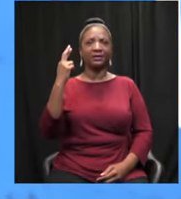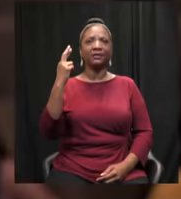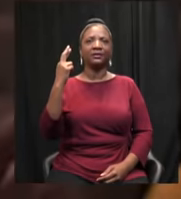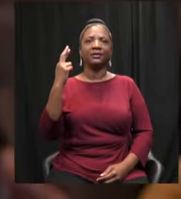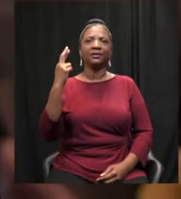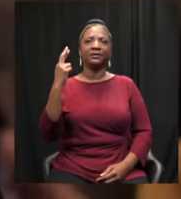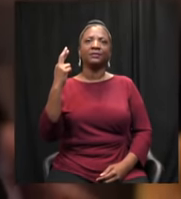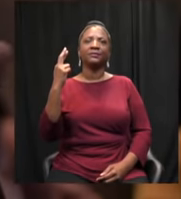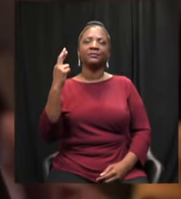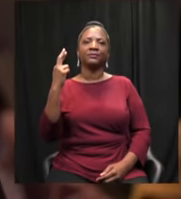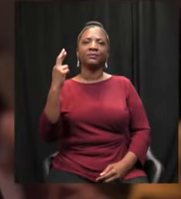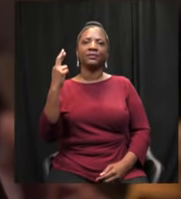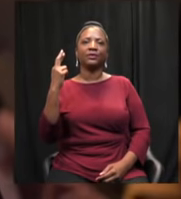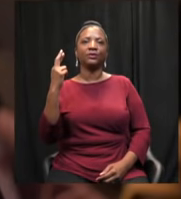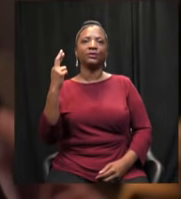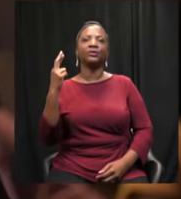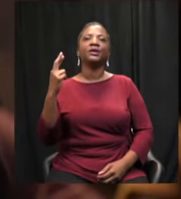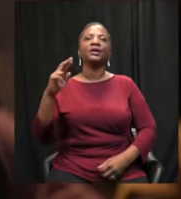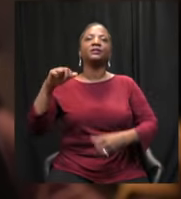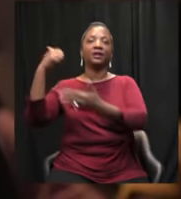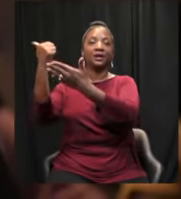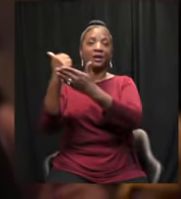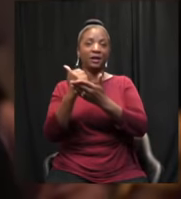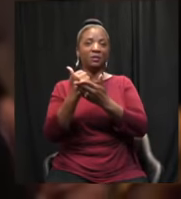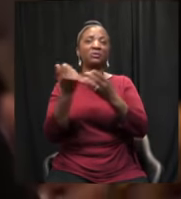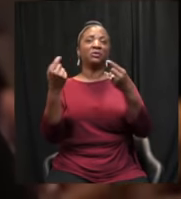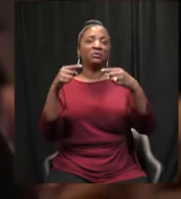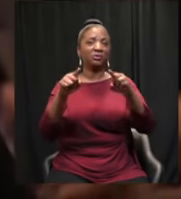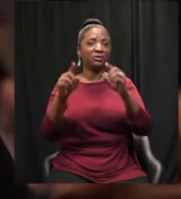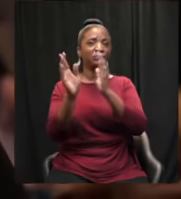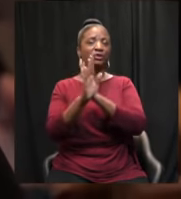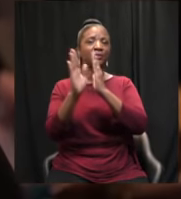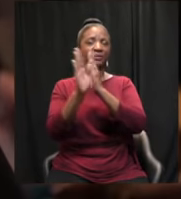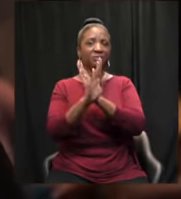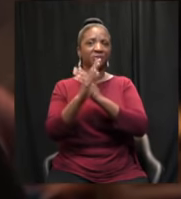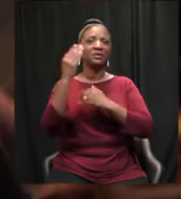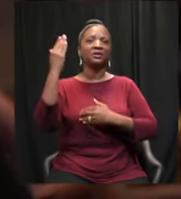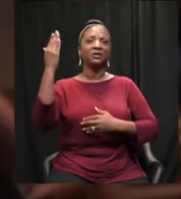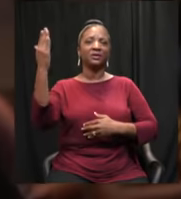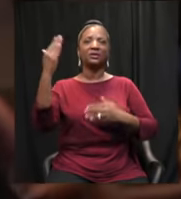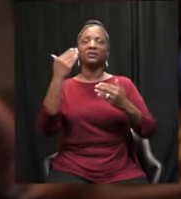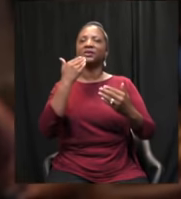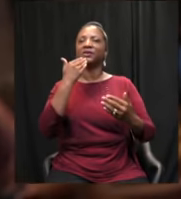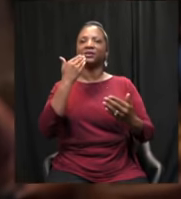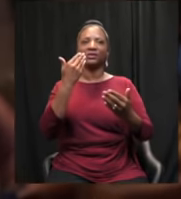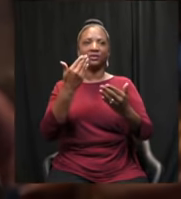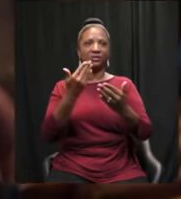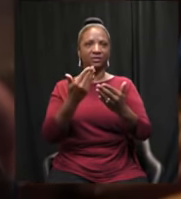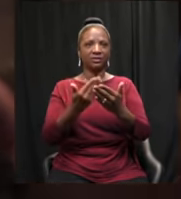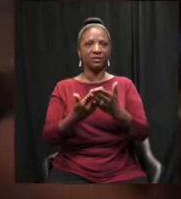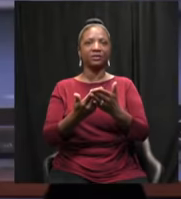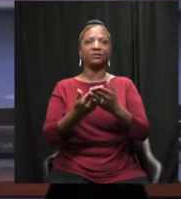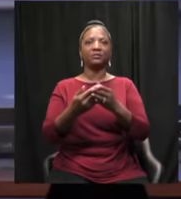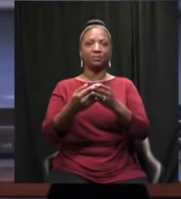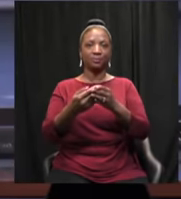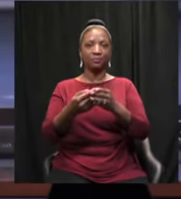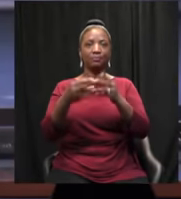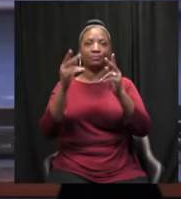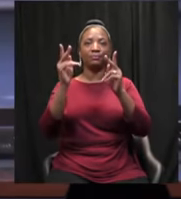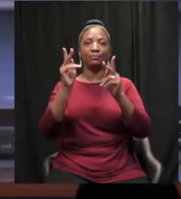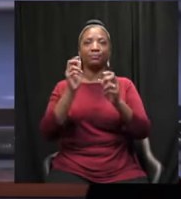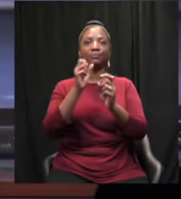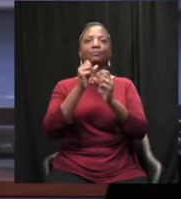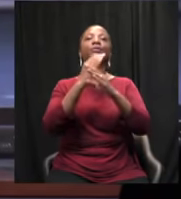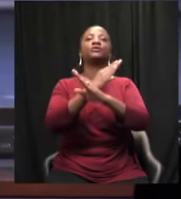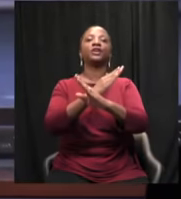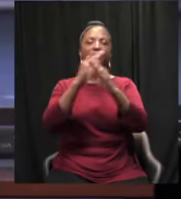is a bridge over troubled water. He is the Good Shepherd. He is the way, the truth,